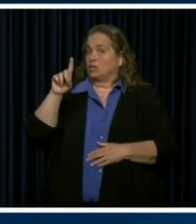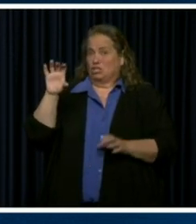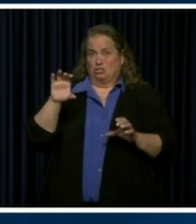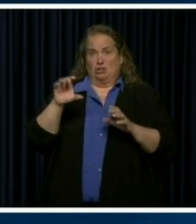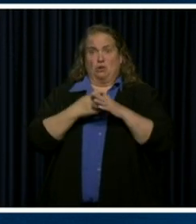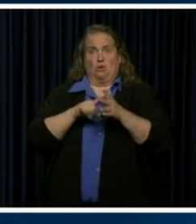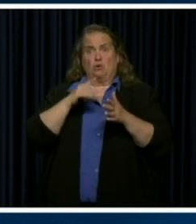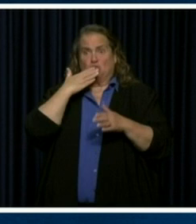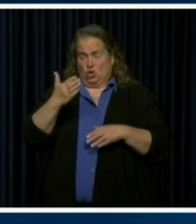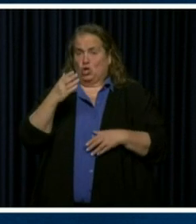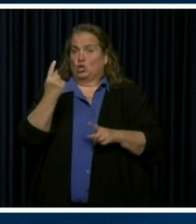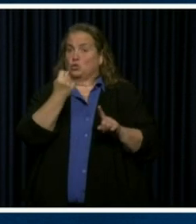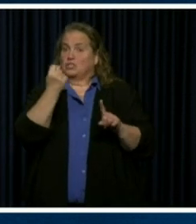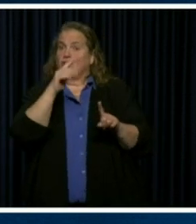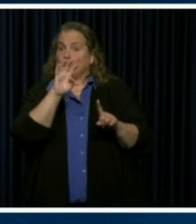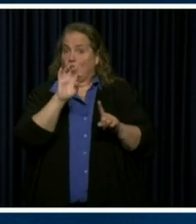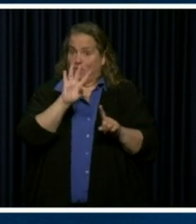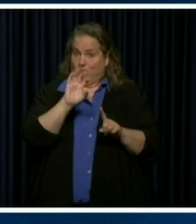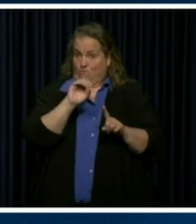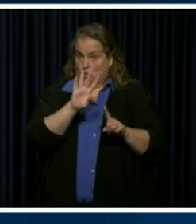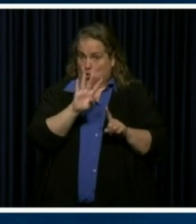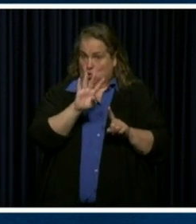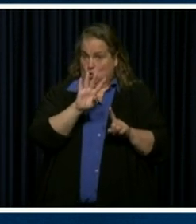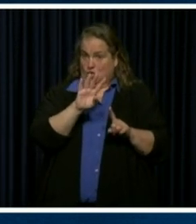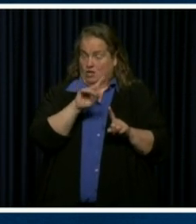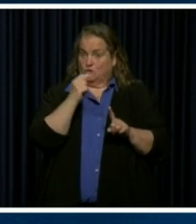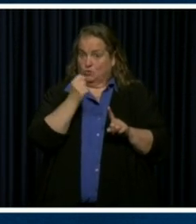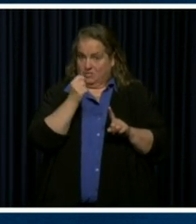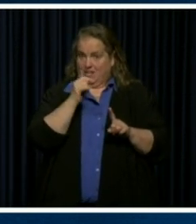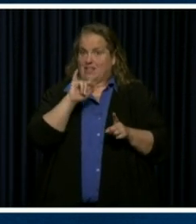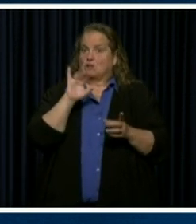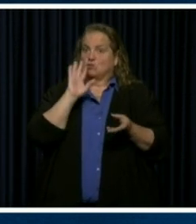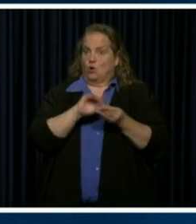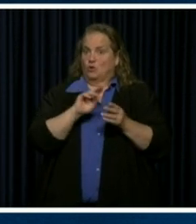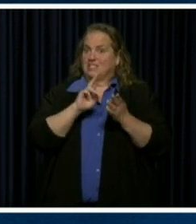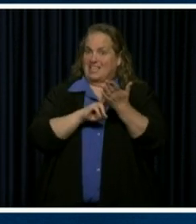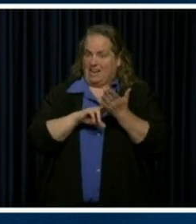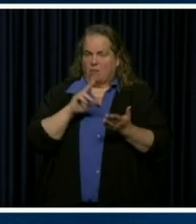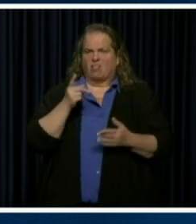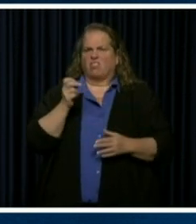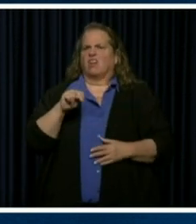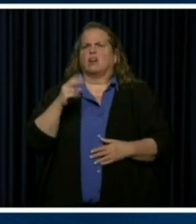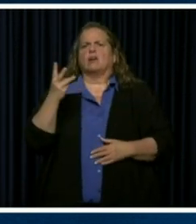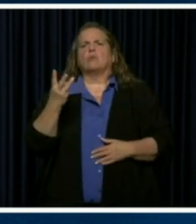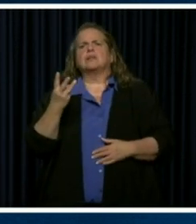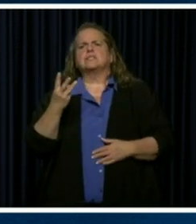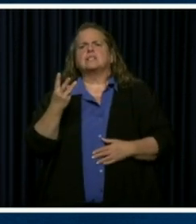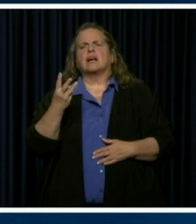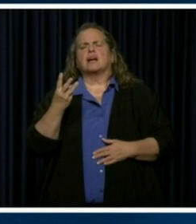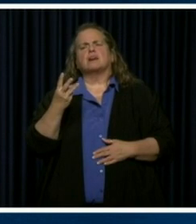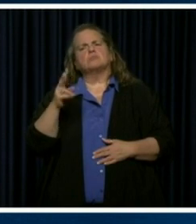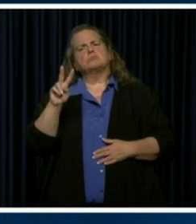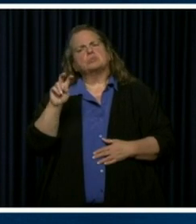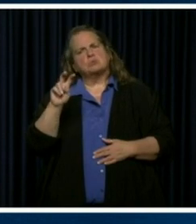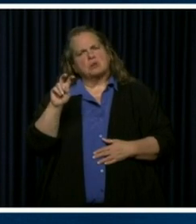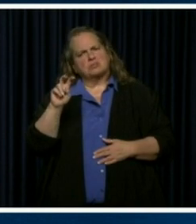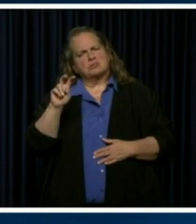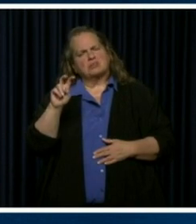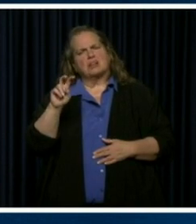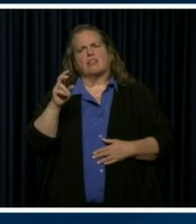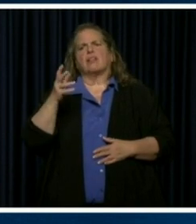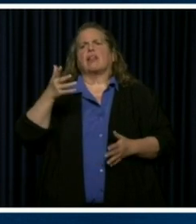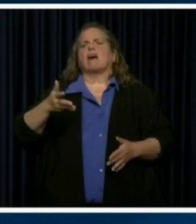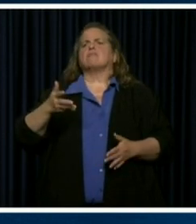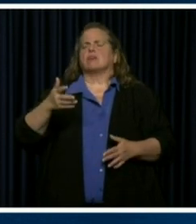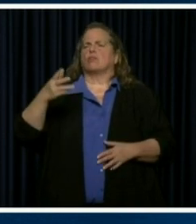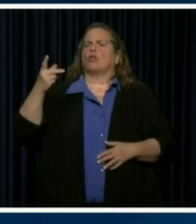with 404, which is the total. But then on Wednesday, about another 200, and then